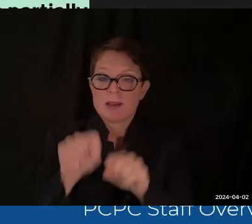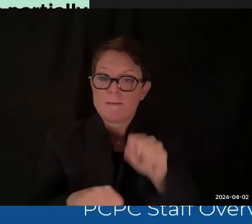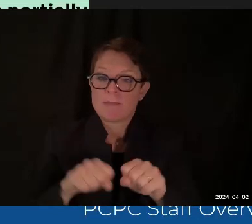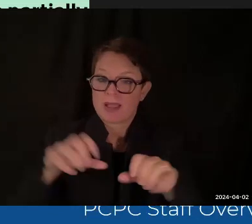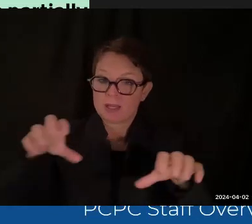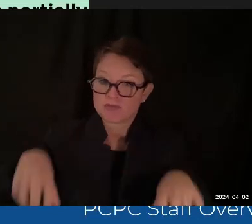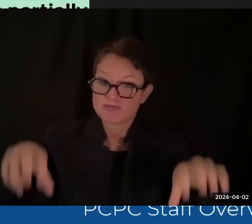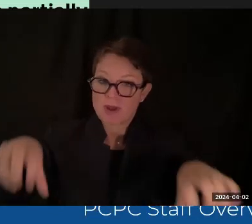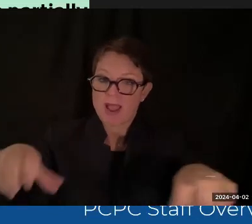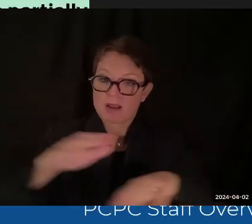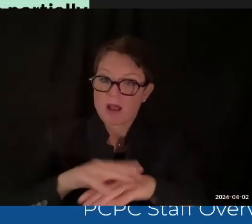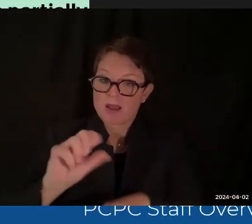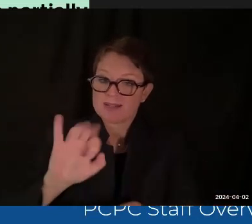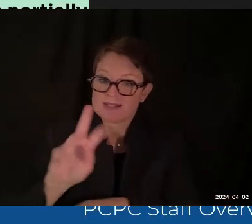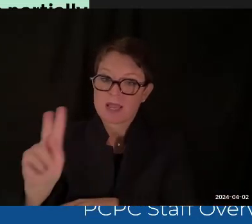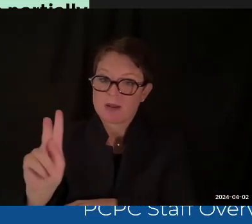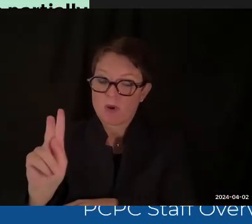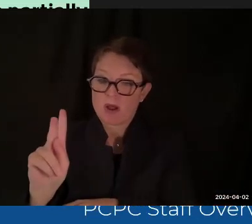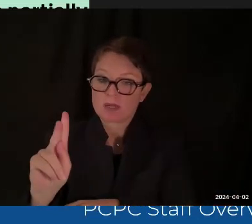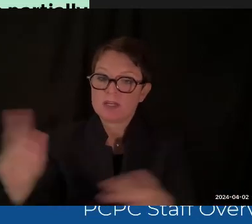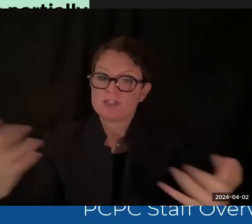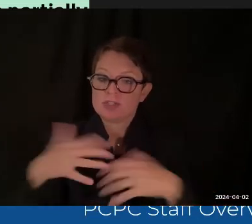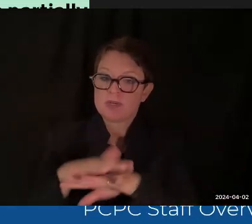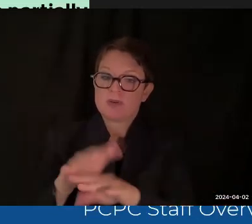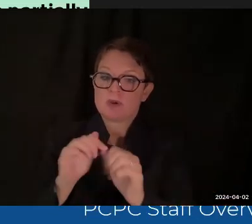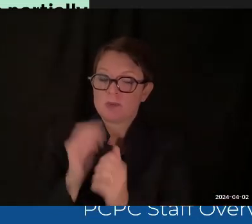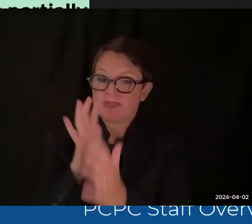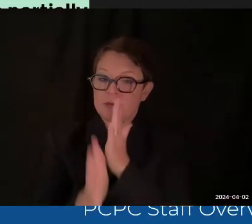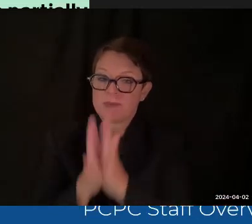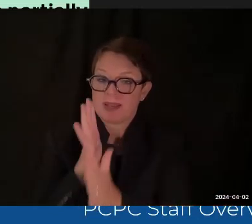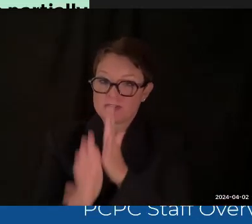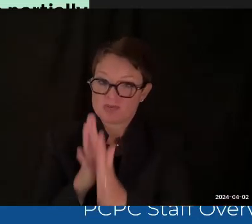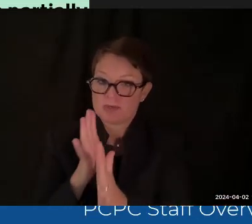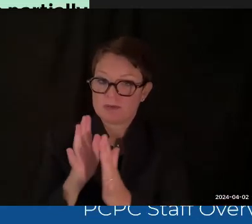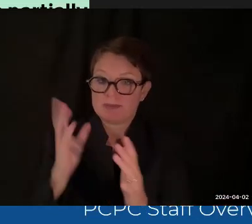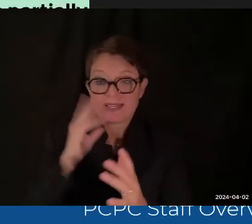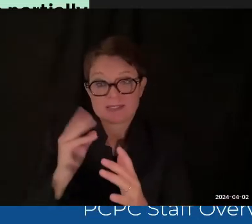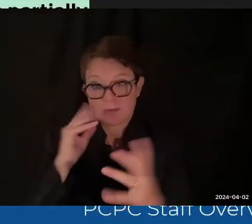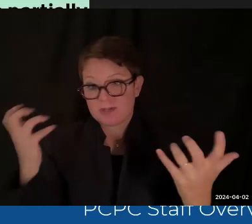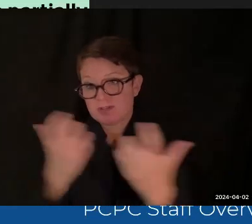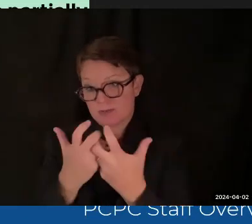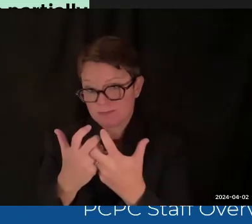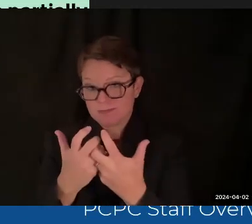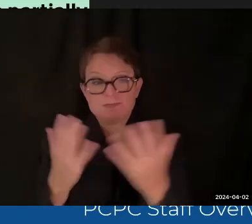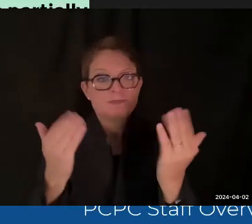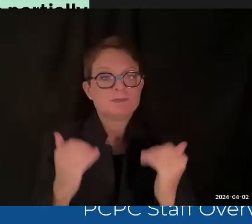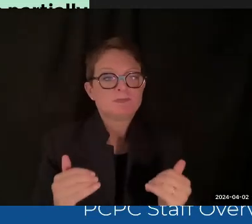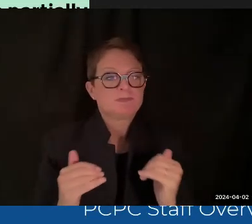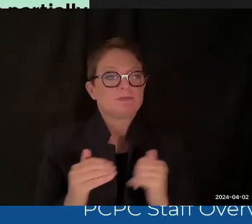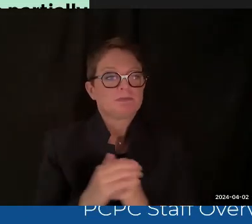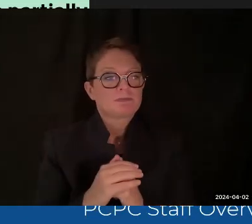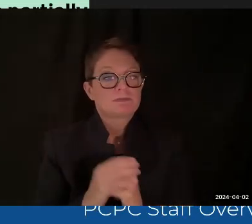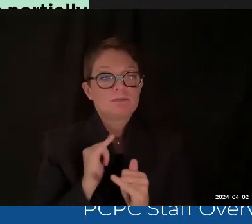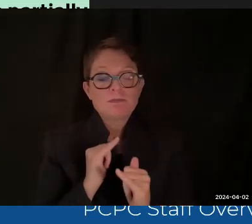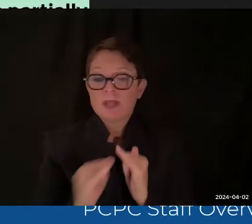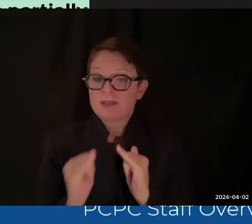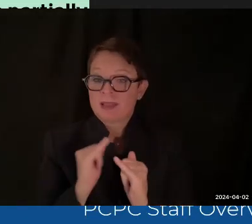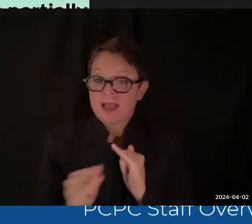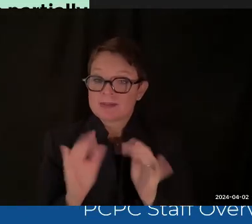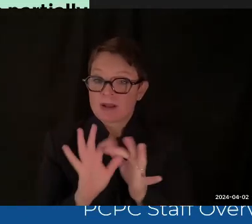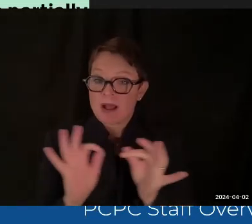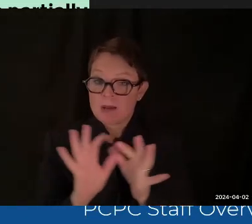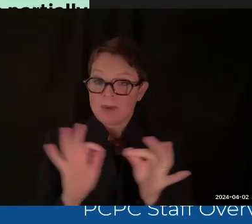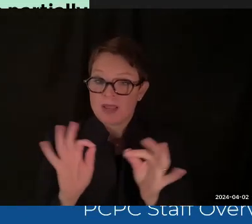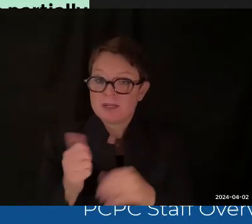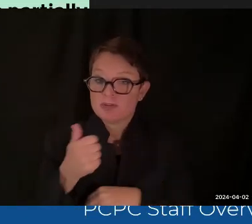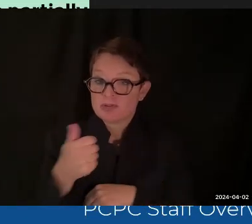the sidewalk in a way that integrates with the pedestrian experience. The last comment